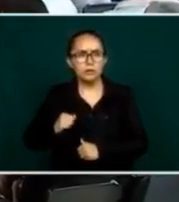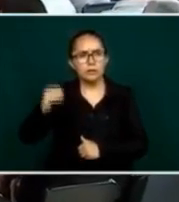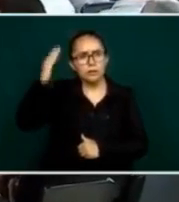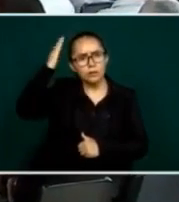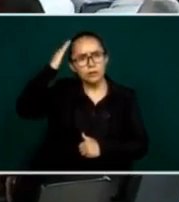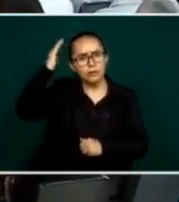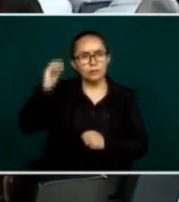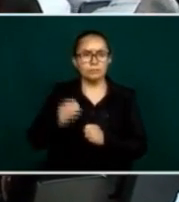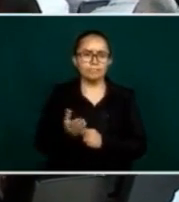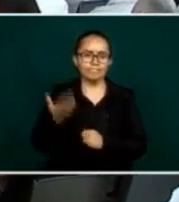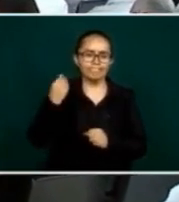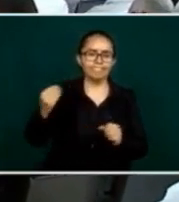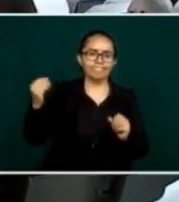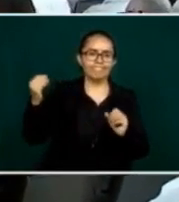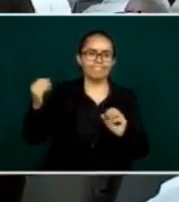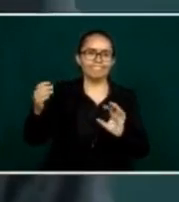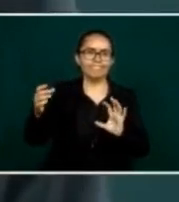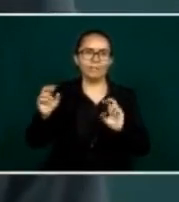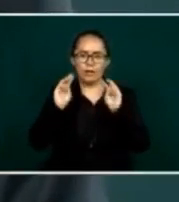that